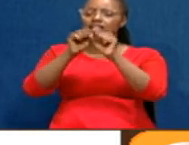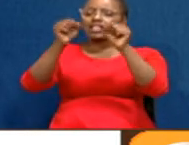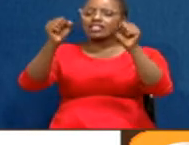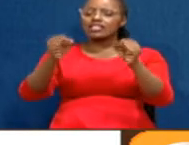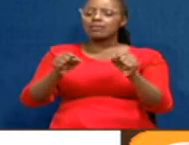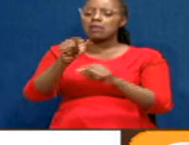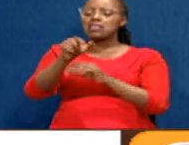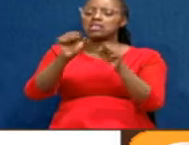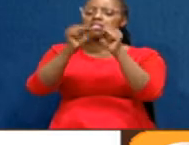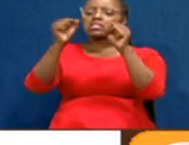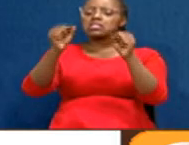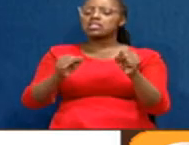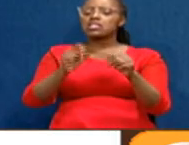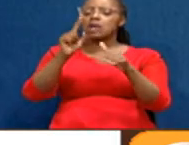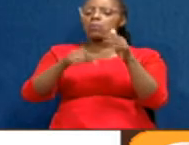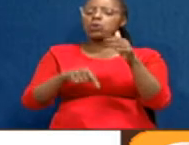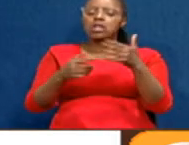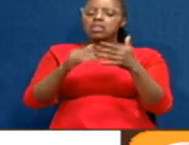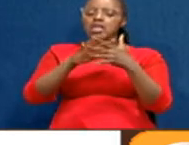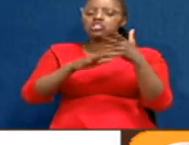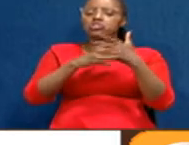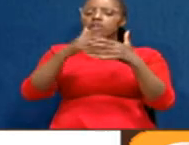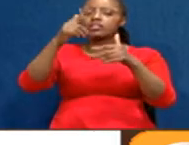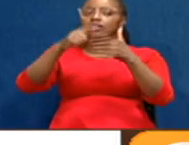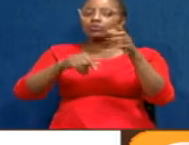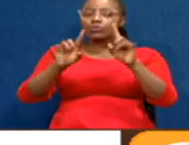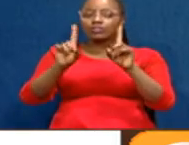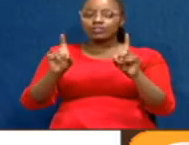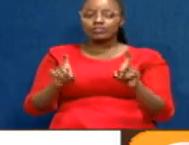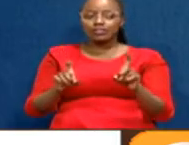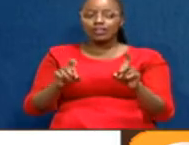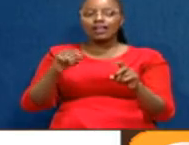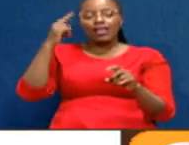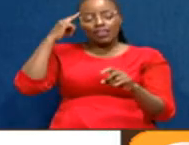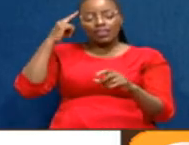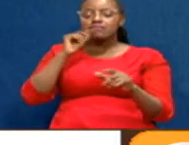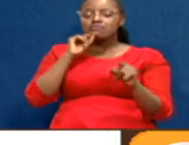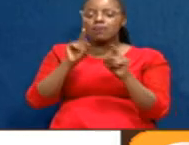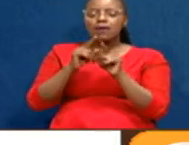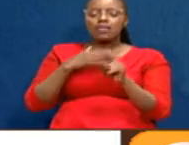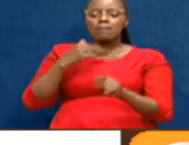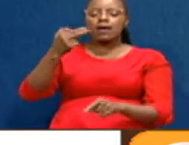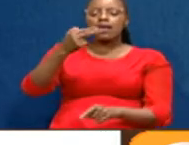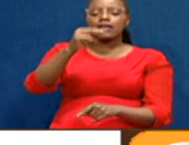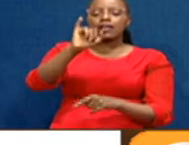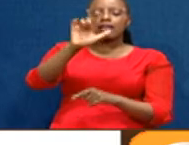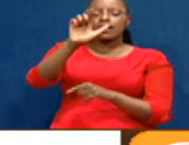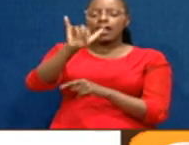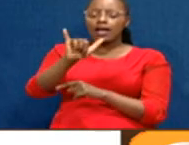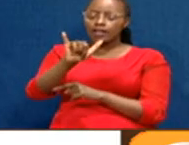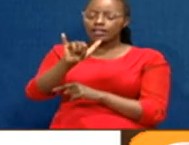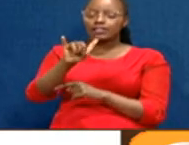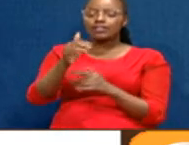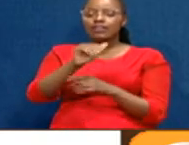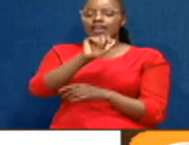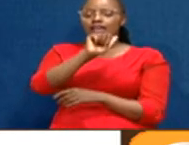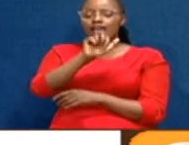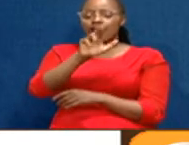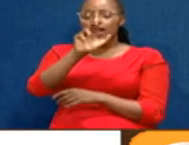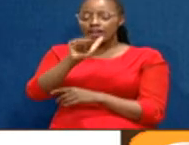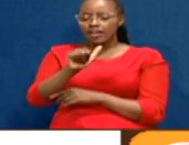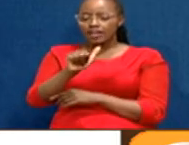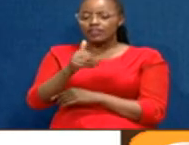systems? What are these systems? What are these structures? And I think my brother Hilary has spoken about the structures, the ARA,